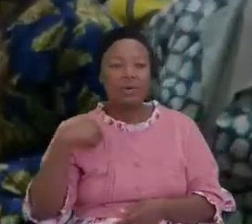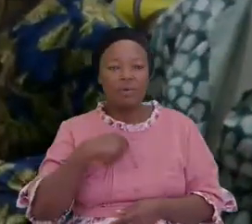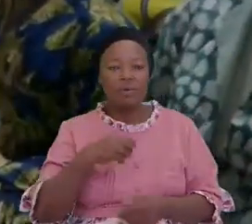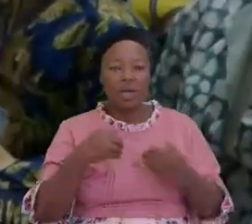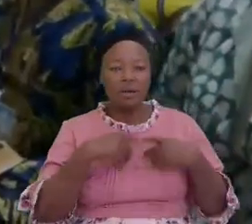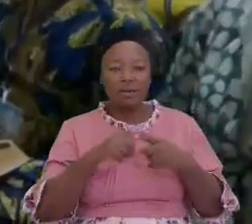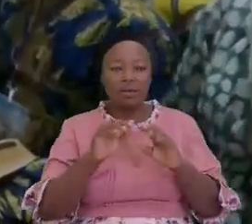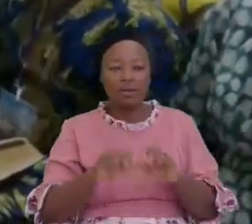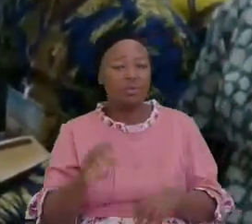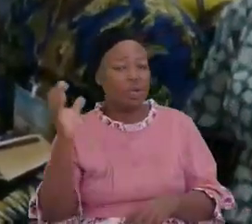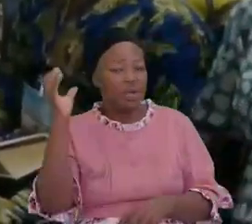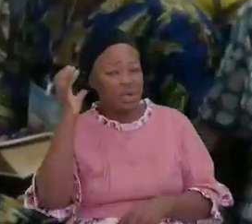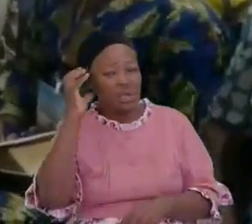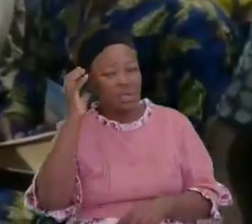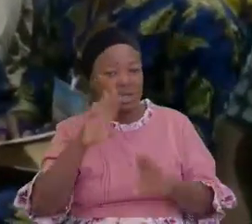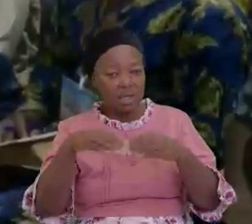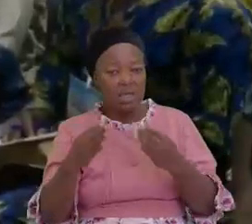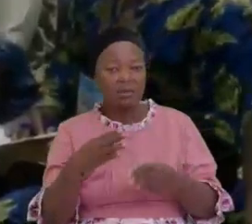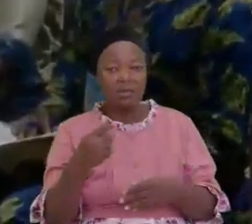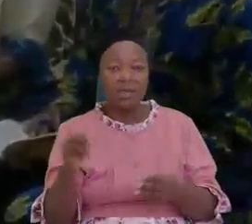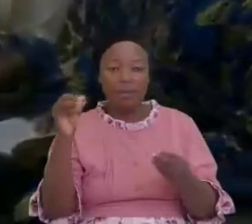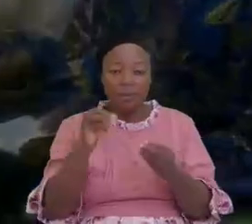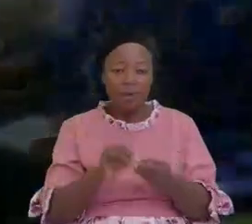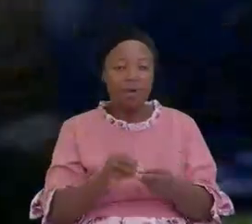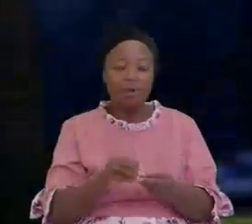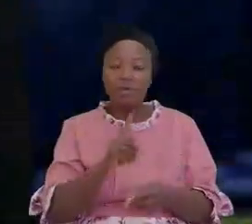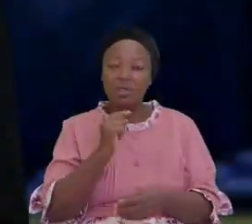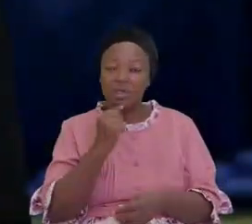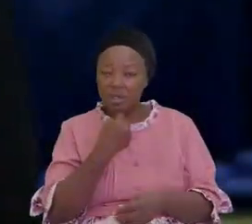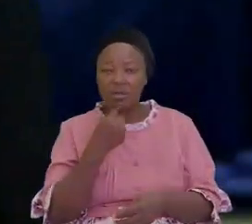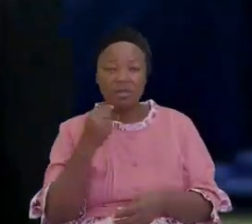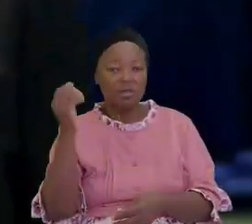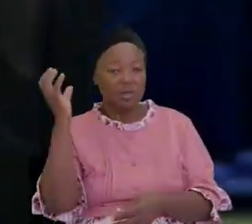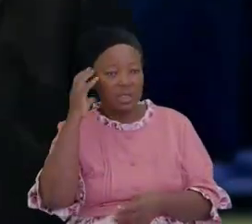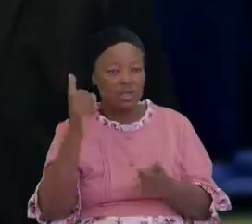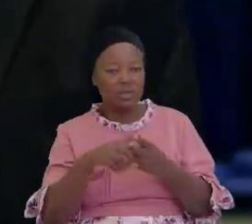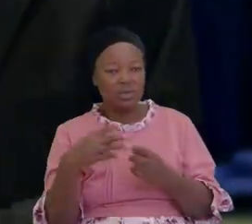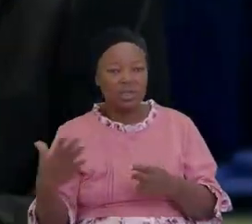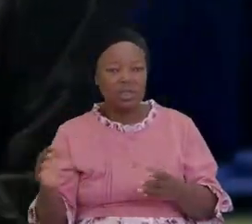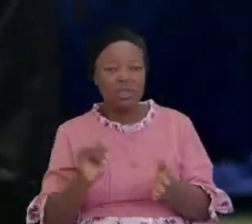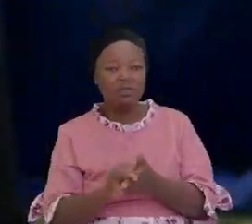earnest heed to the things which we have heard.